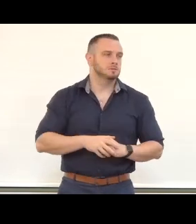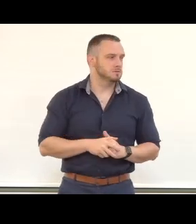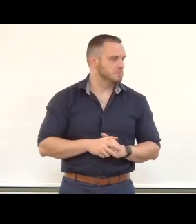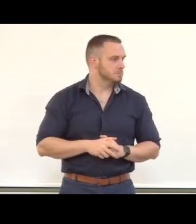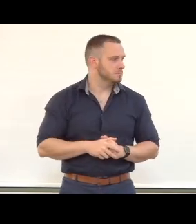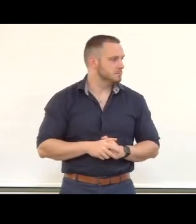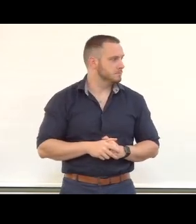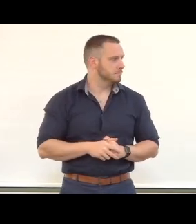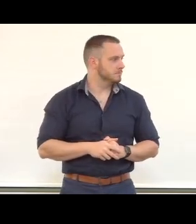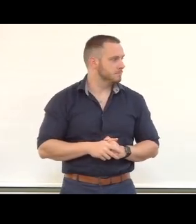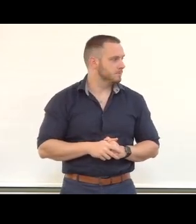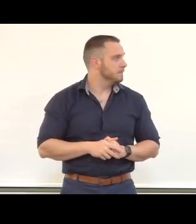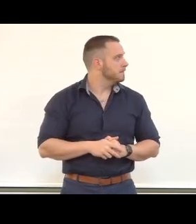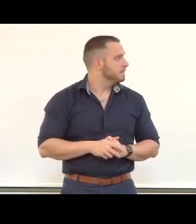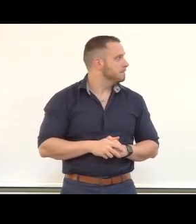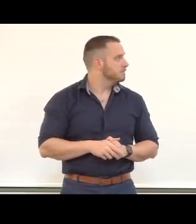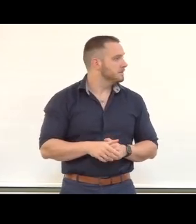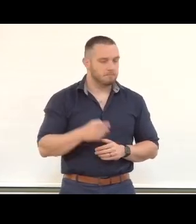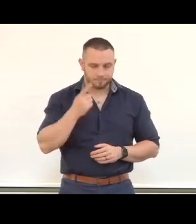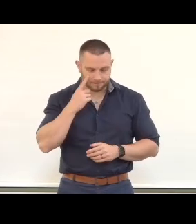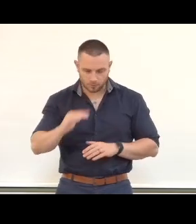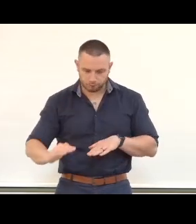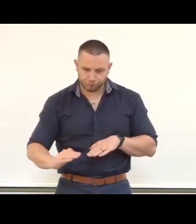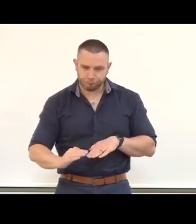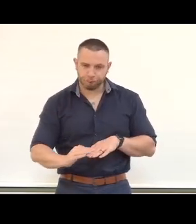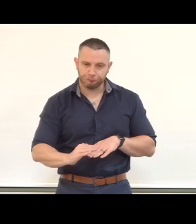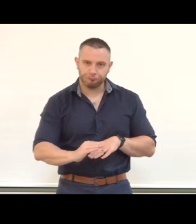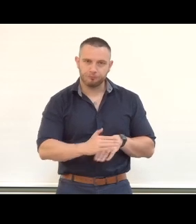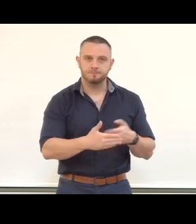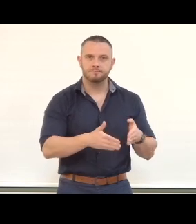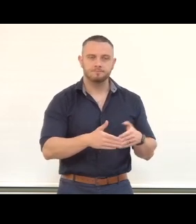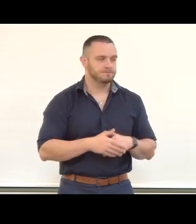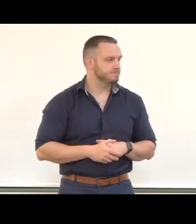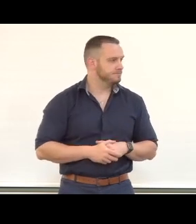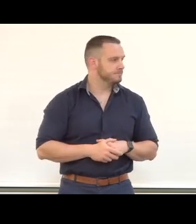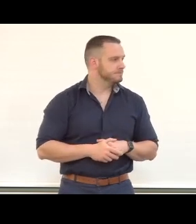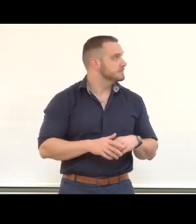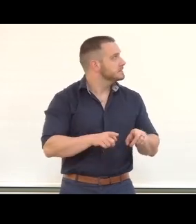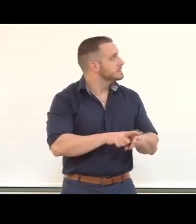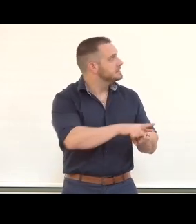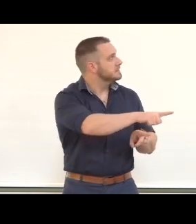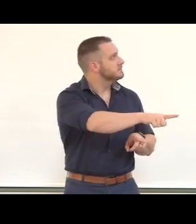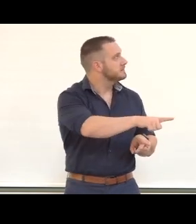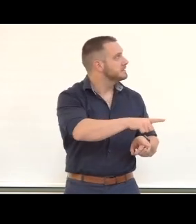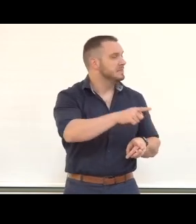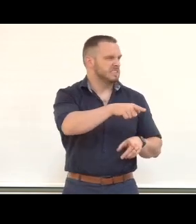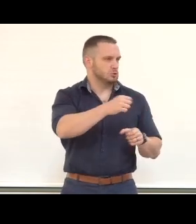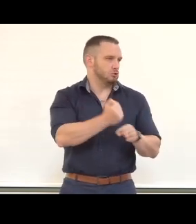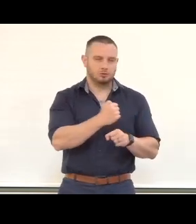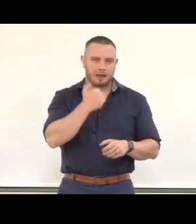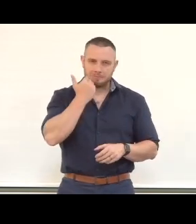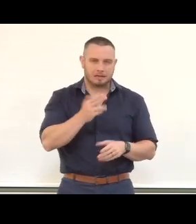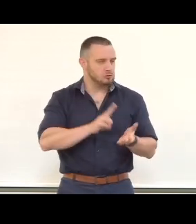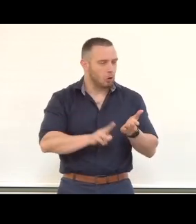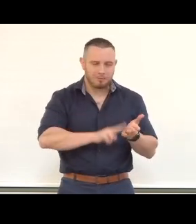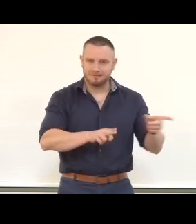monitoring the nameless rover being parked into the container. And again, Lucas in his natural habitat. That's what you would see